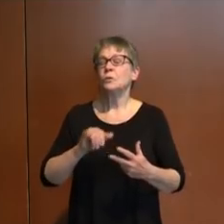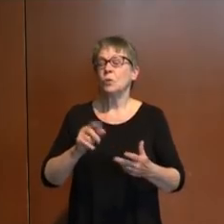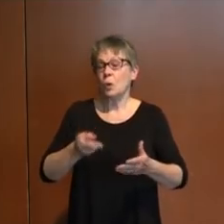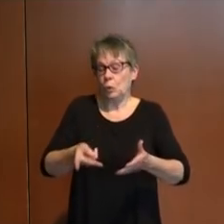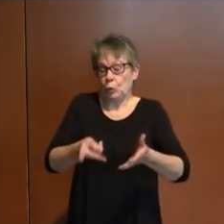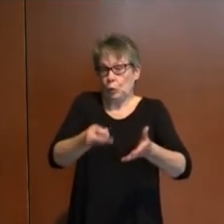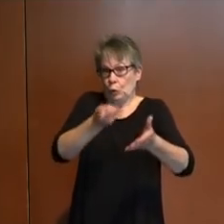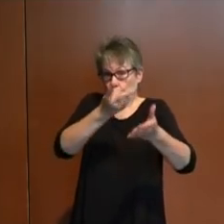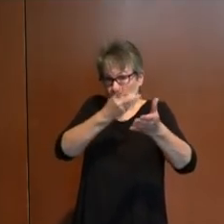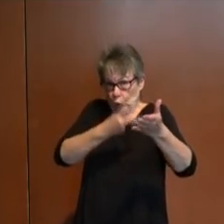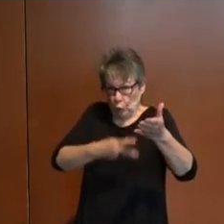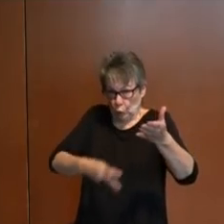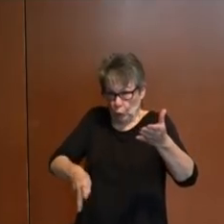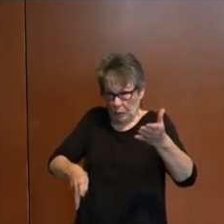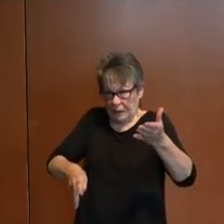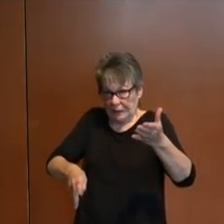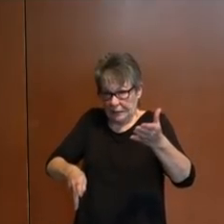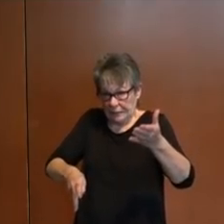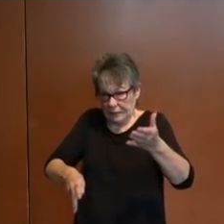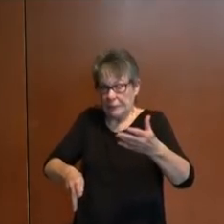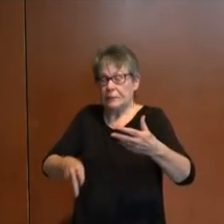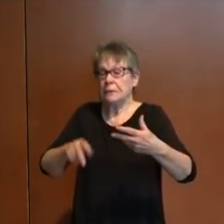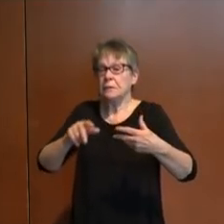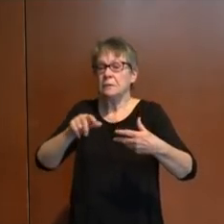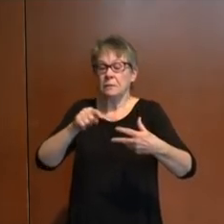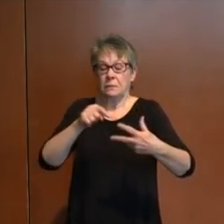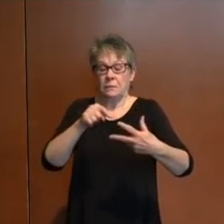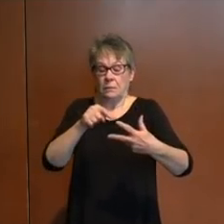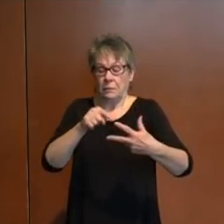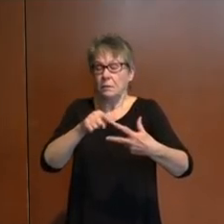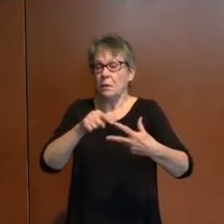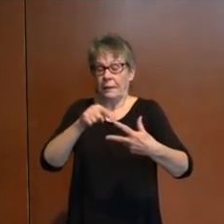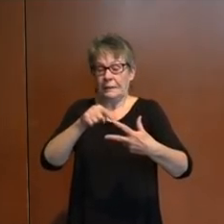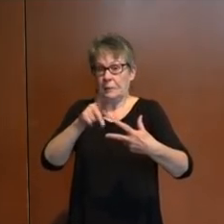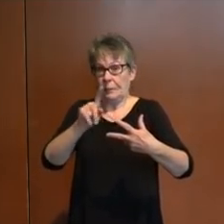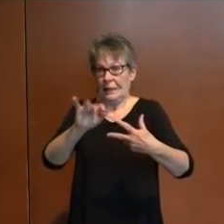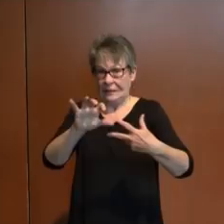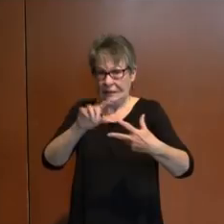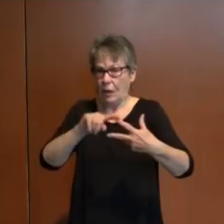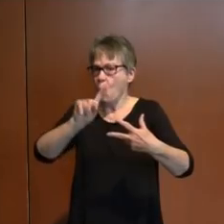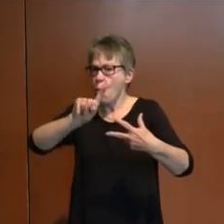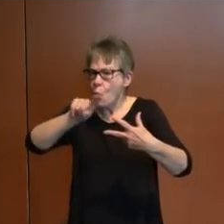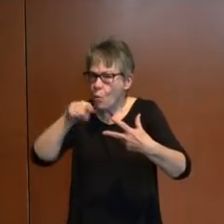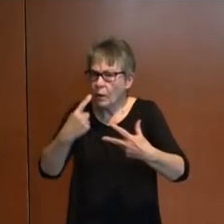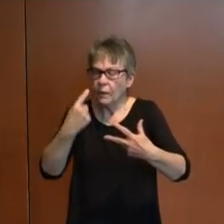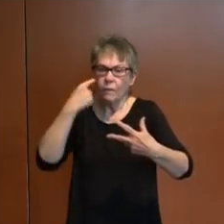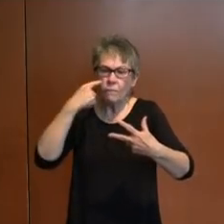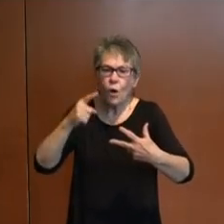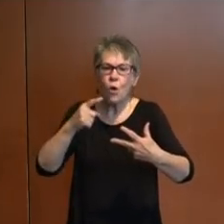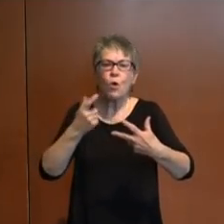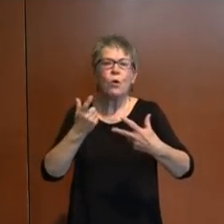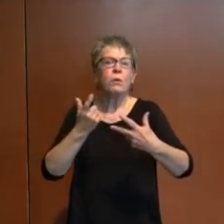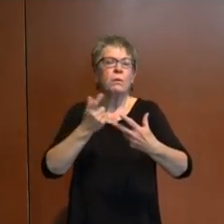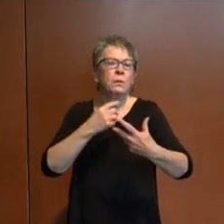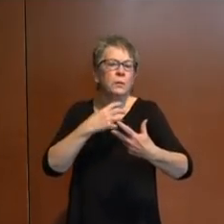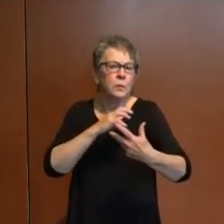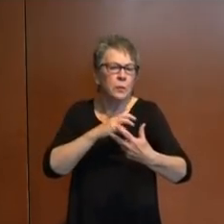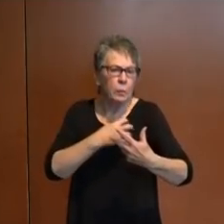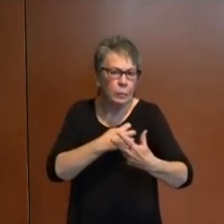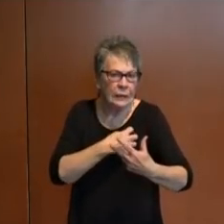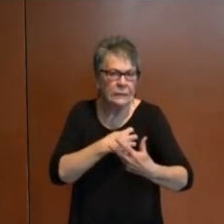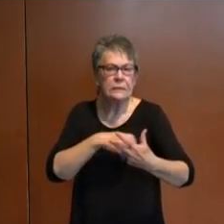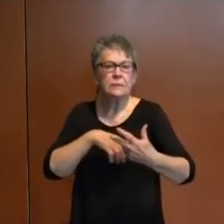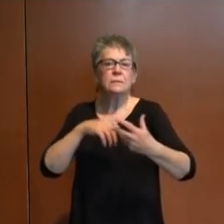first responders, by the way, with valid credentials only. So let me just step back and make sure everybody got that. This